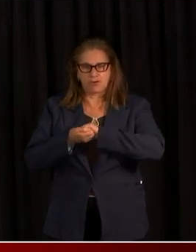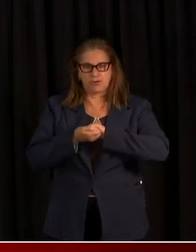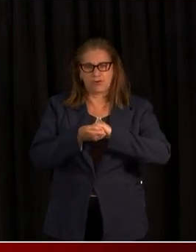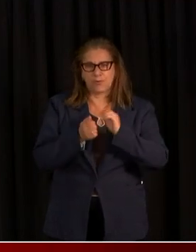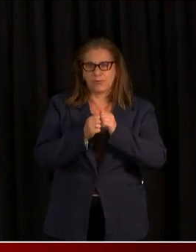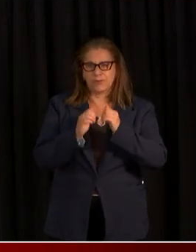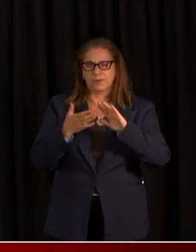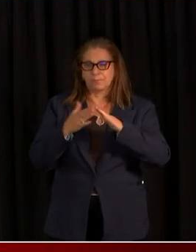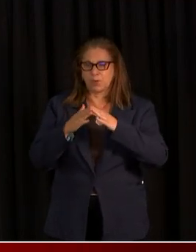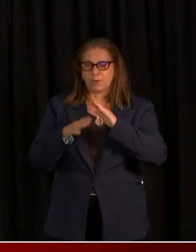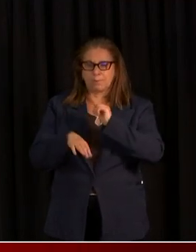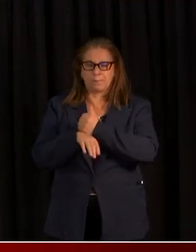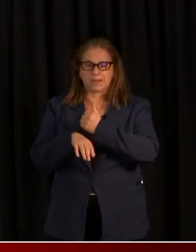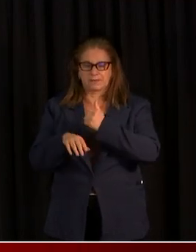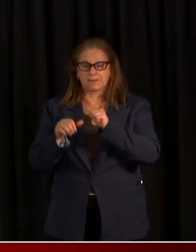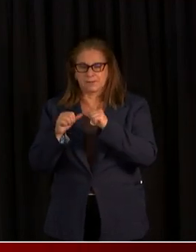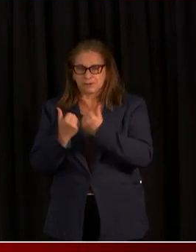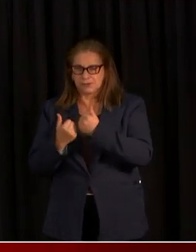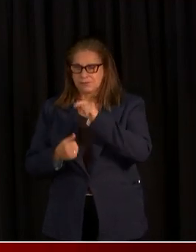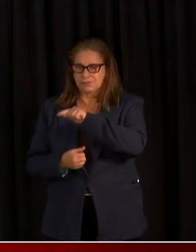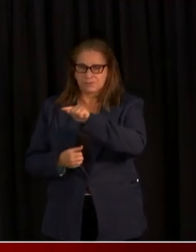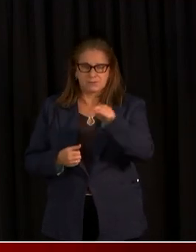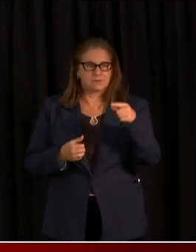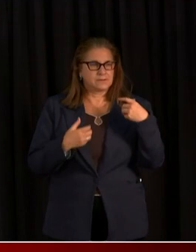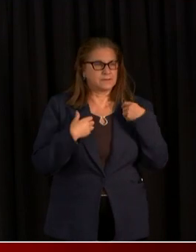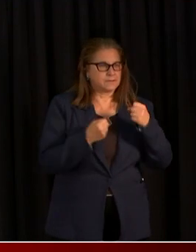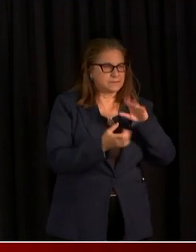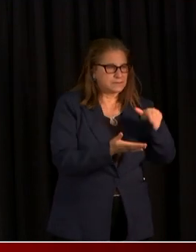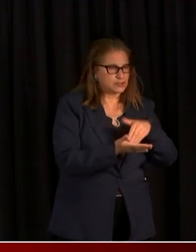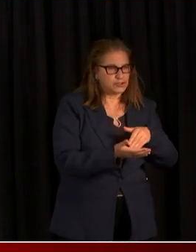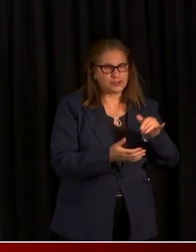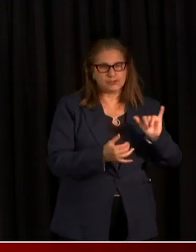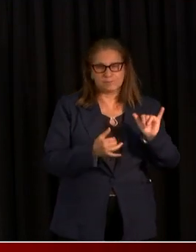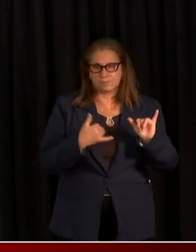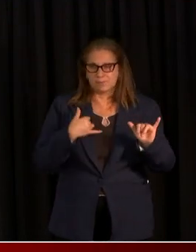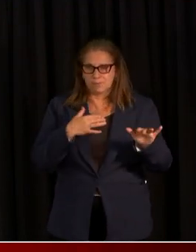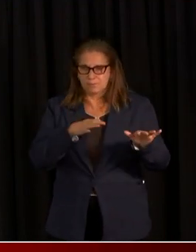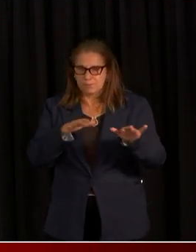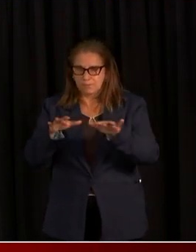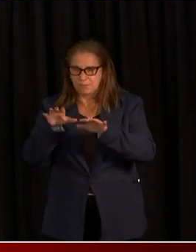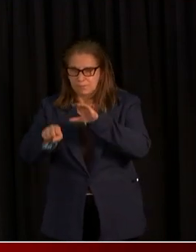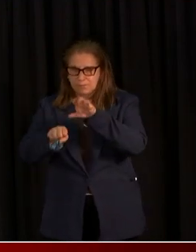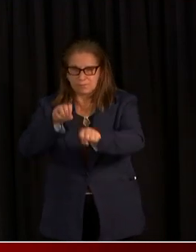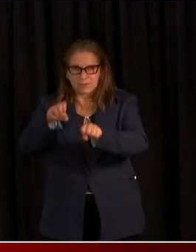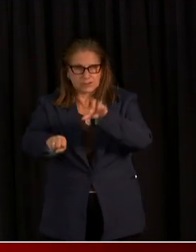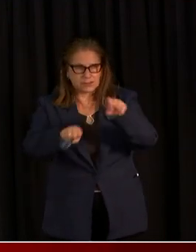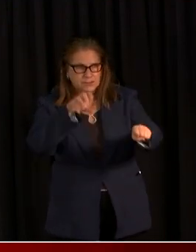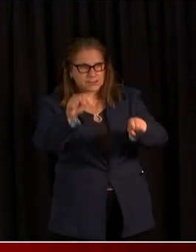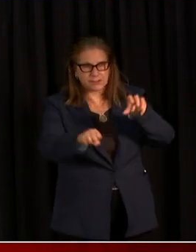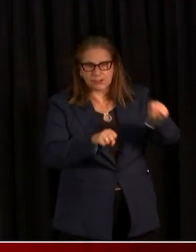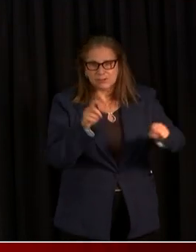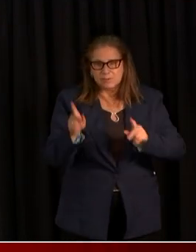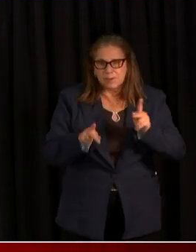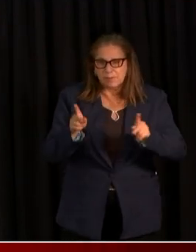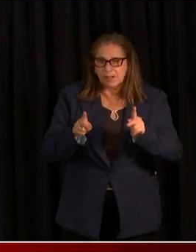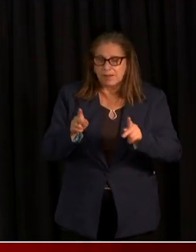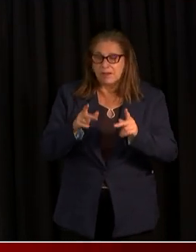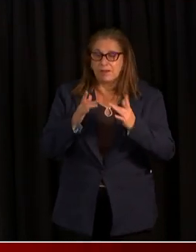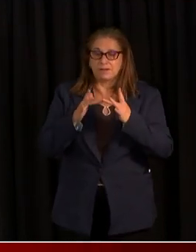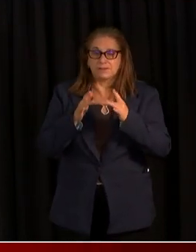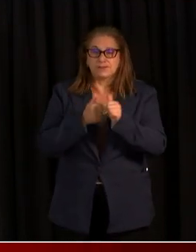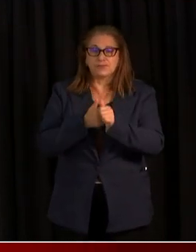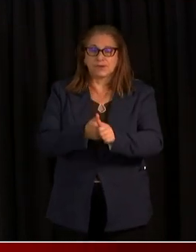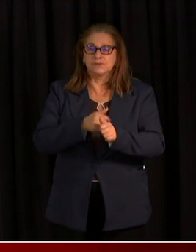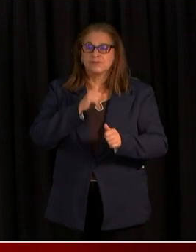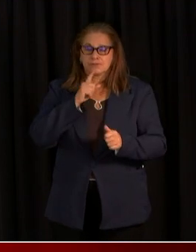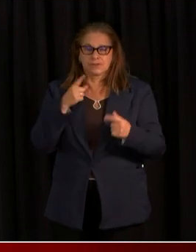community-based organizations, our health centers, and helping to prepare people for the contact tracing process and ensuring